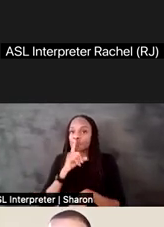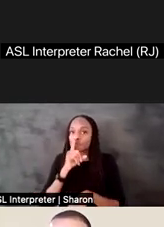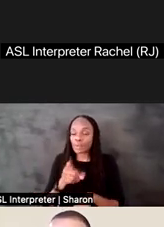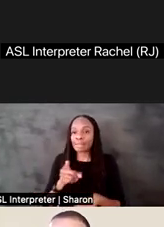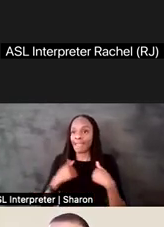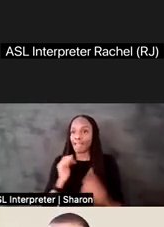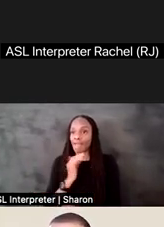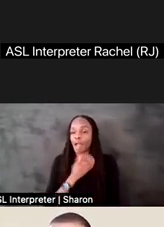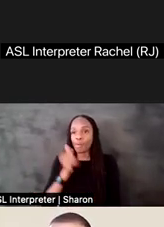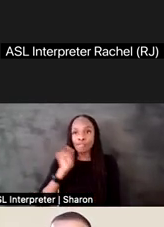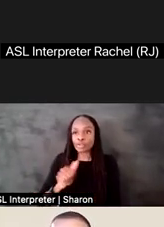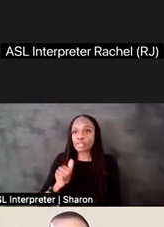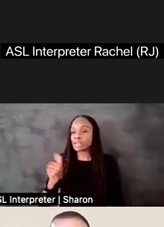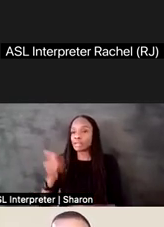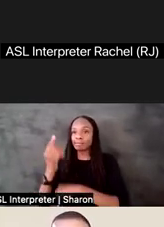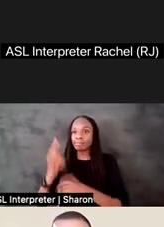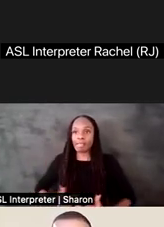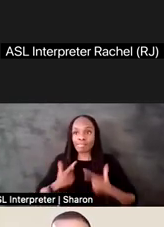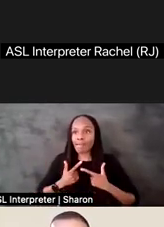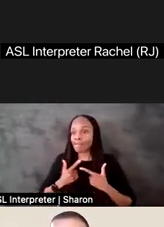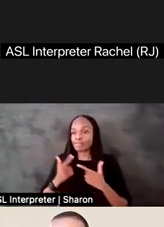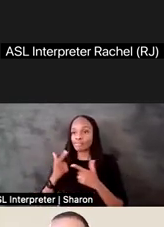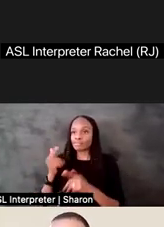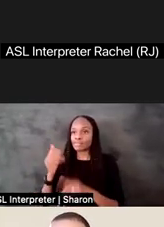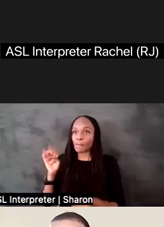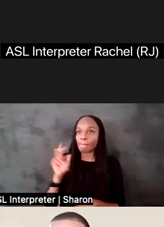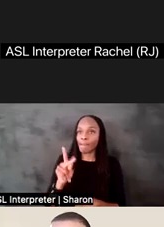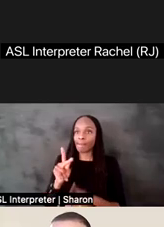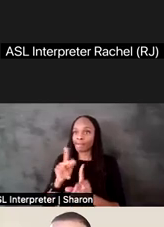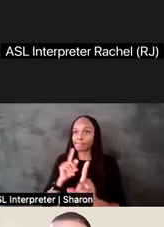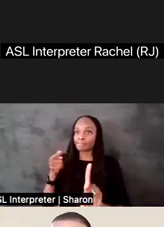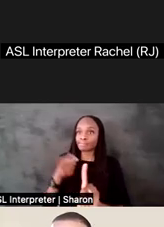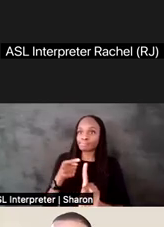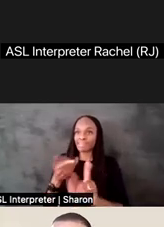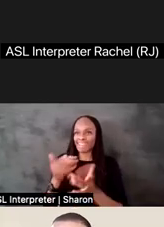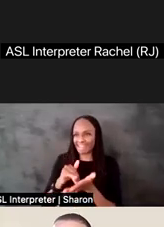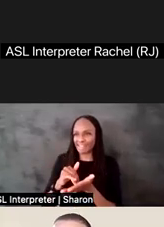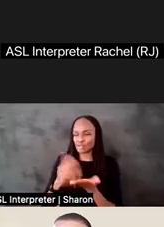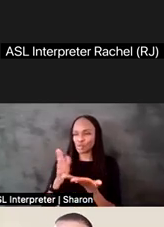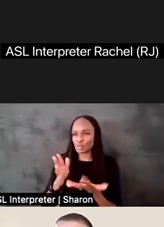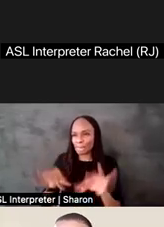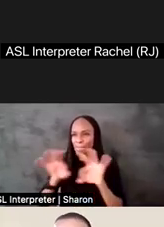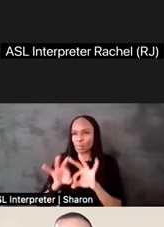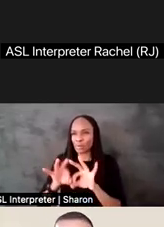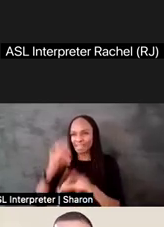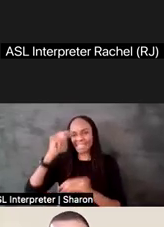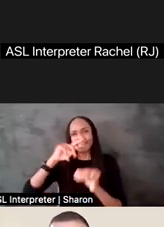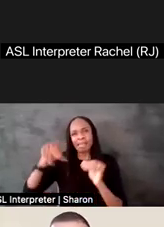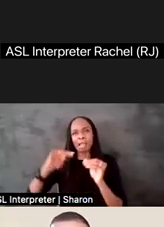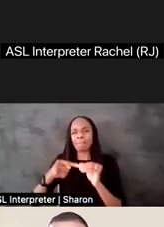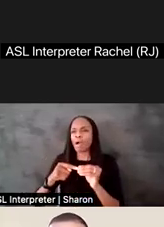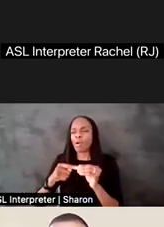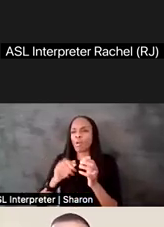and our daily livelihoods is really important as we think about how we continue to